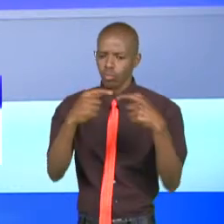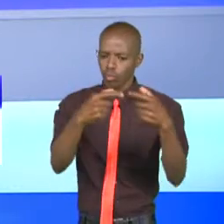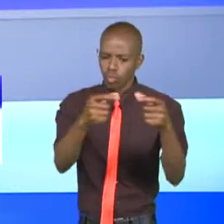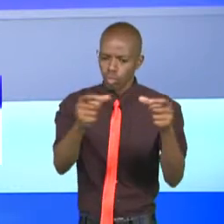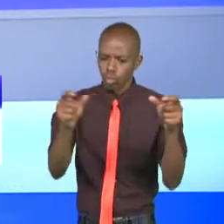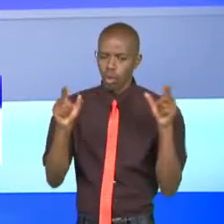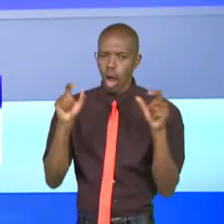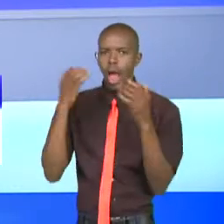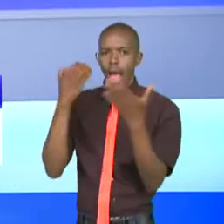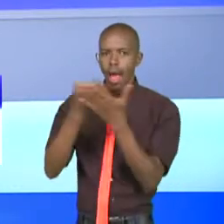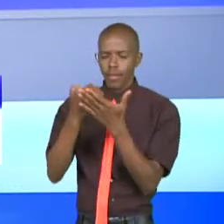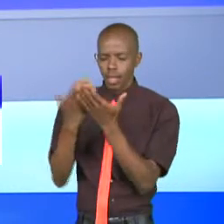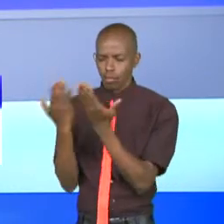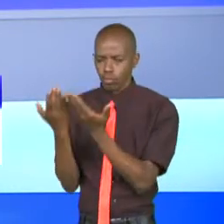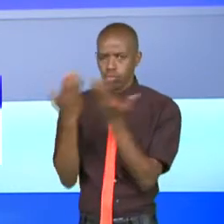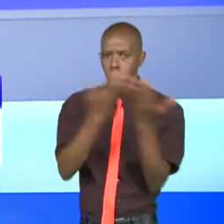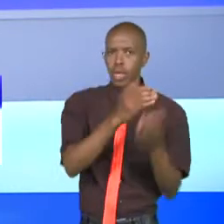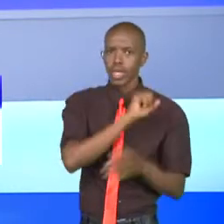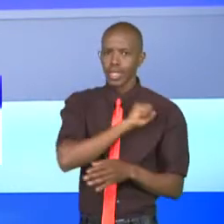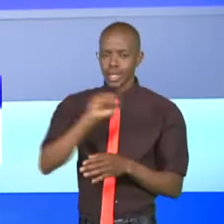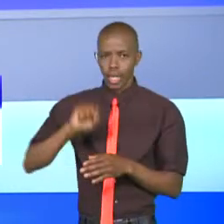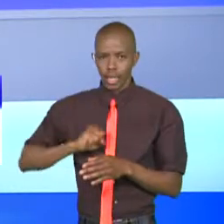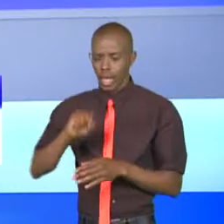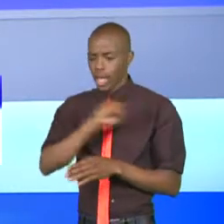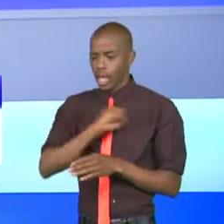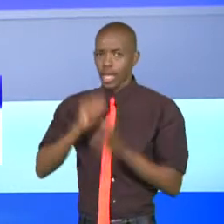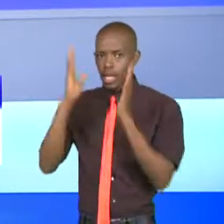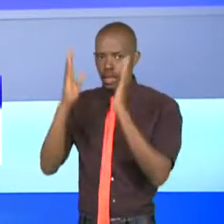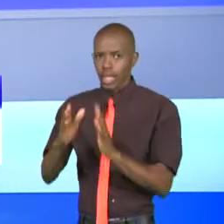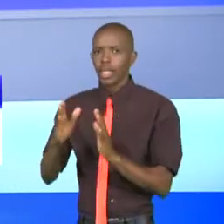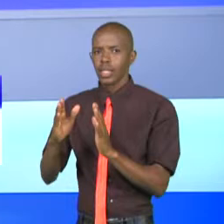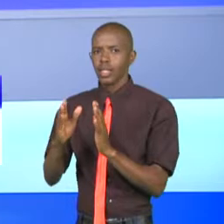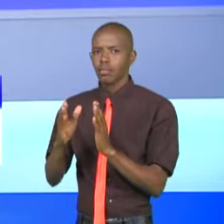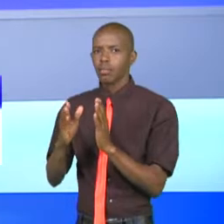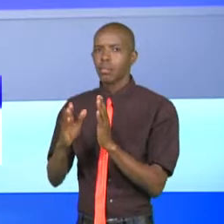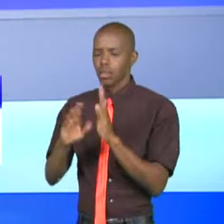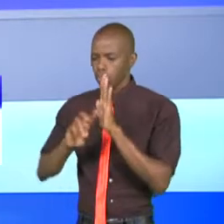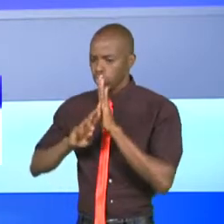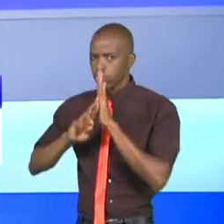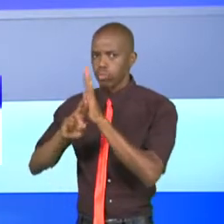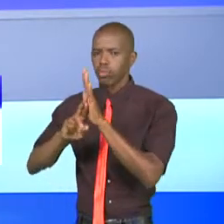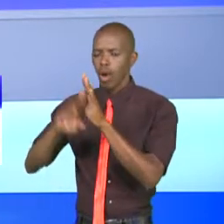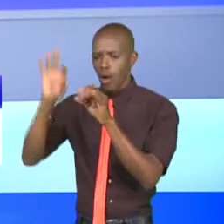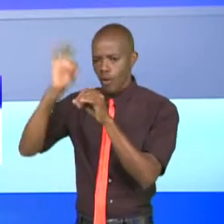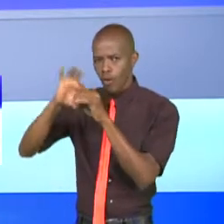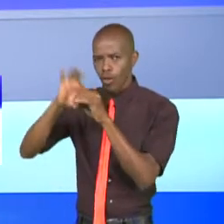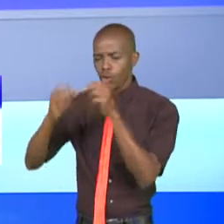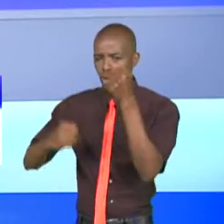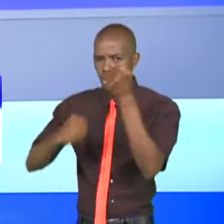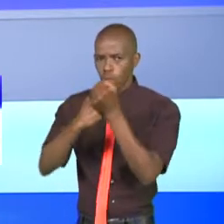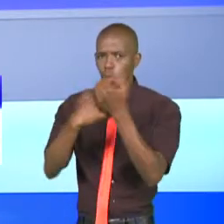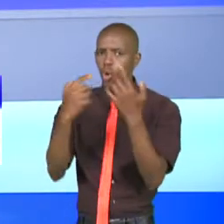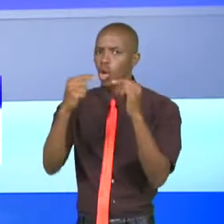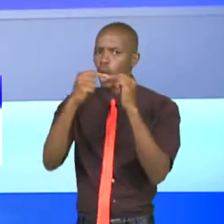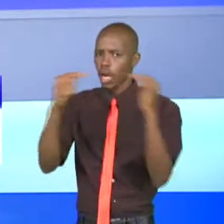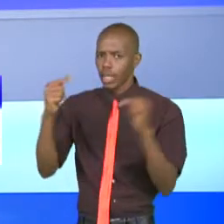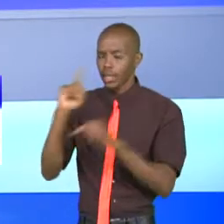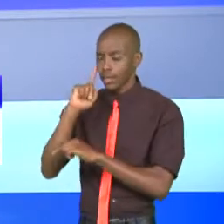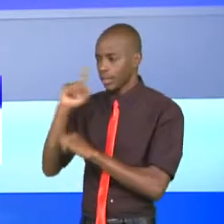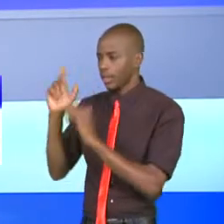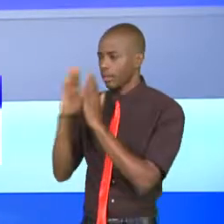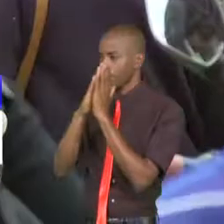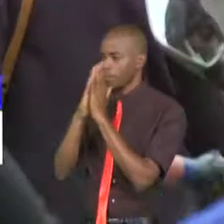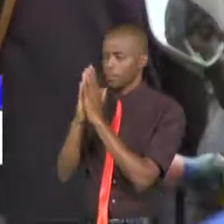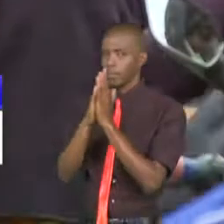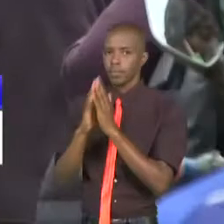the evidence is tabled before the Senate, the senators who are currently serving as jury will vote in support or against the motion. Take a look.